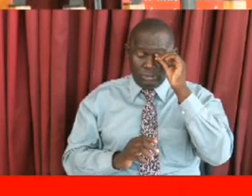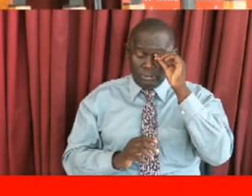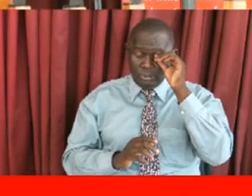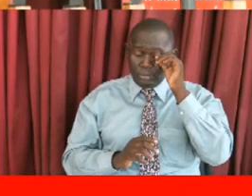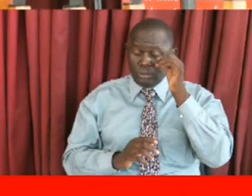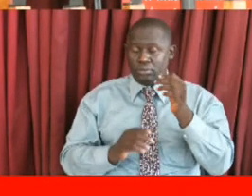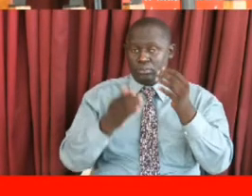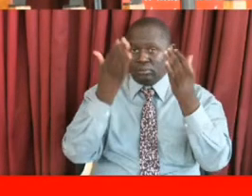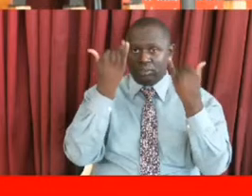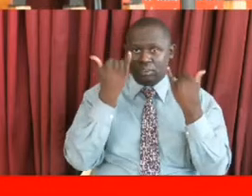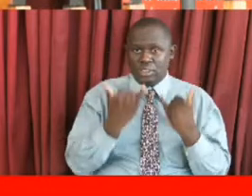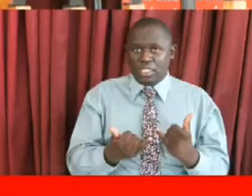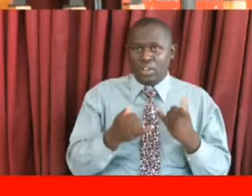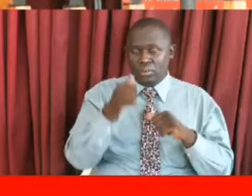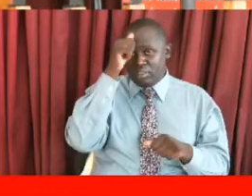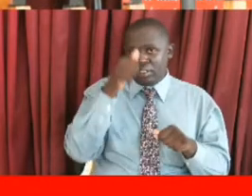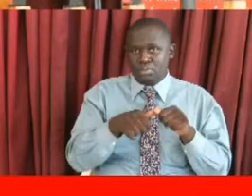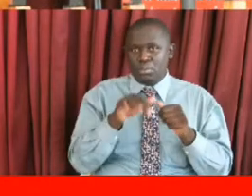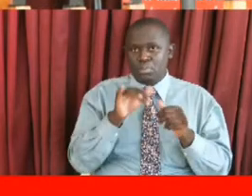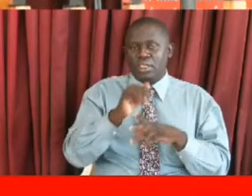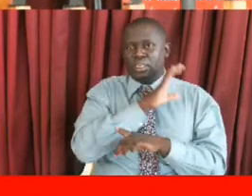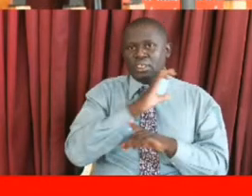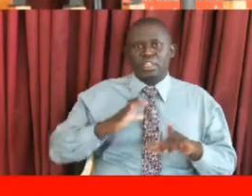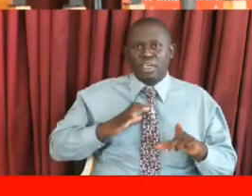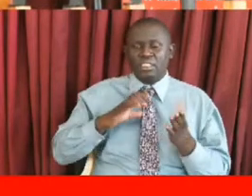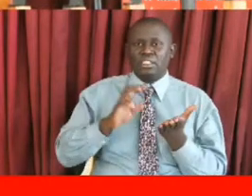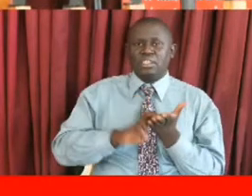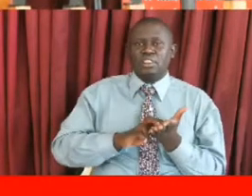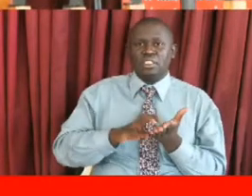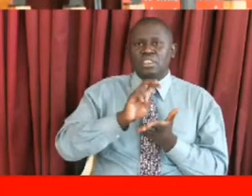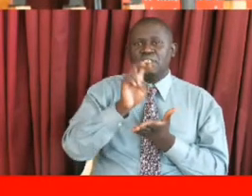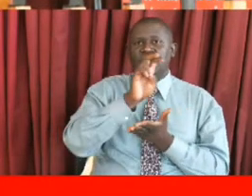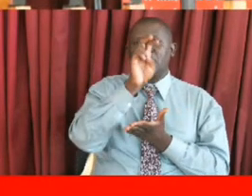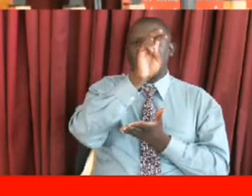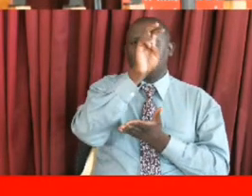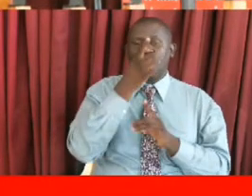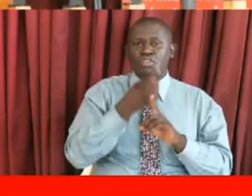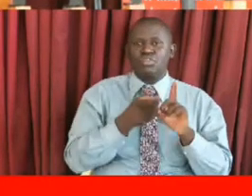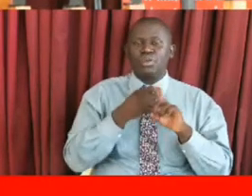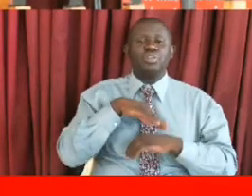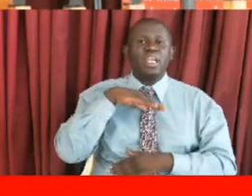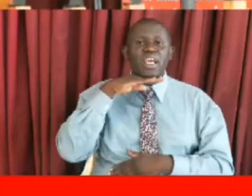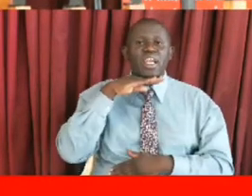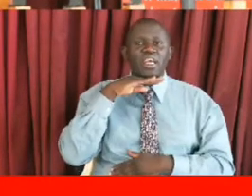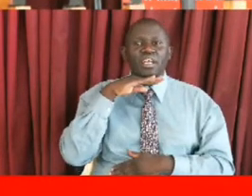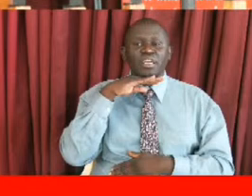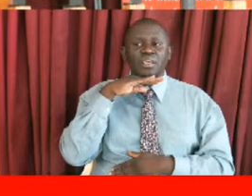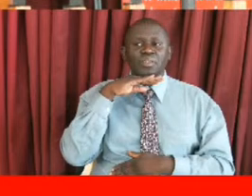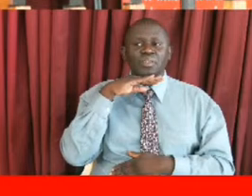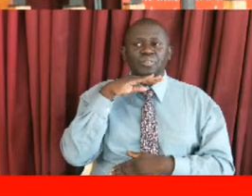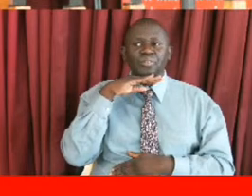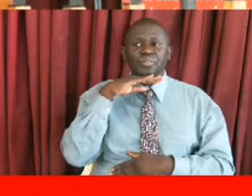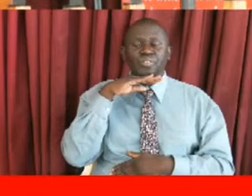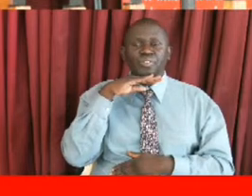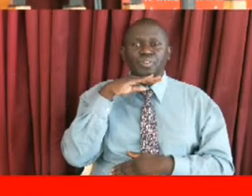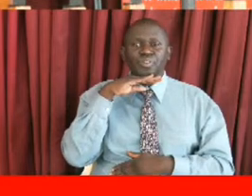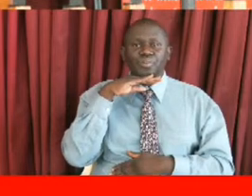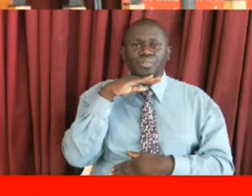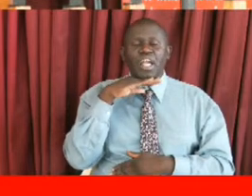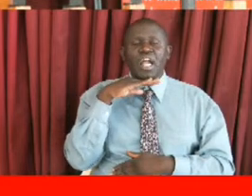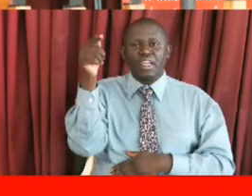remember that Christ is risen from the dead and is